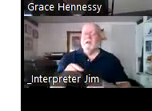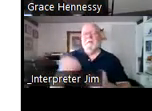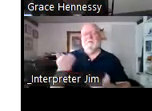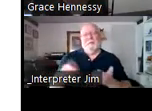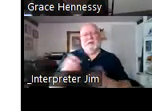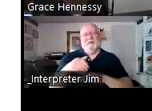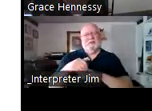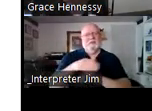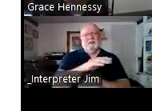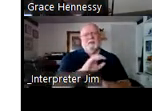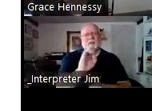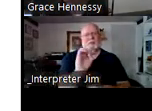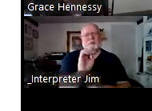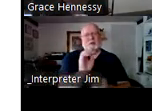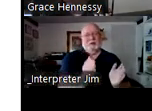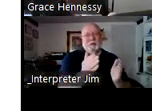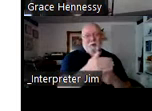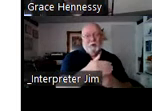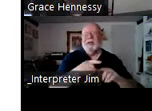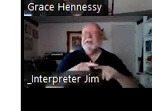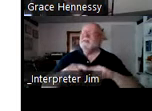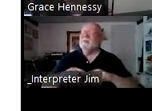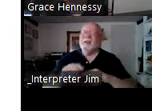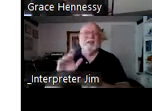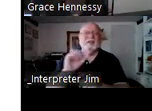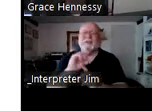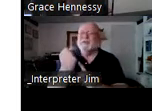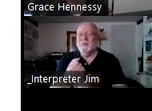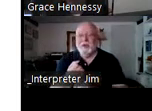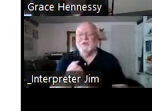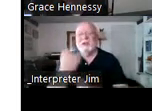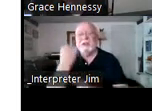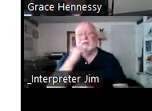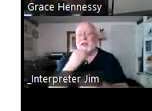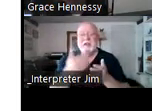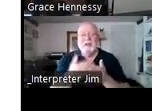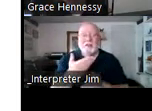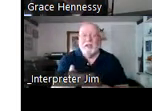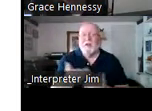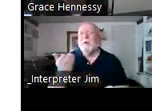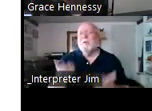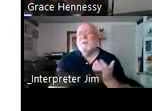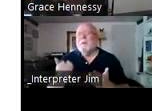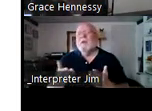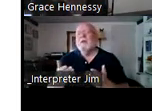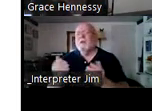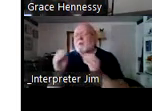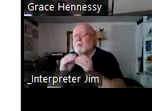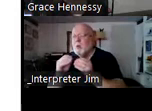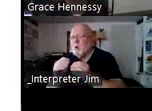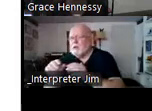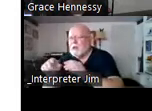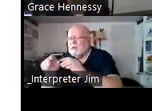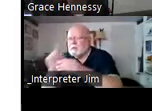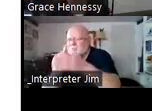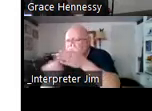department, depending on your setting, if you're not already in an emergency department, for a greater assessment of suicide risk. Or, they